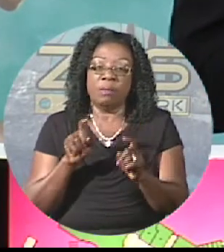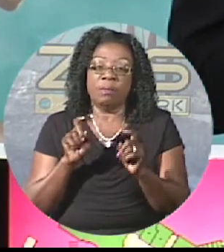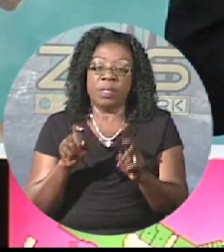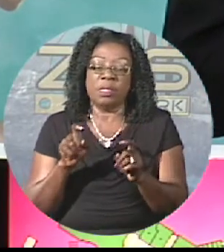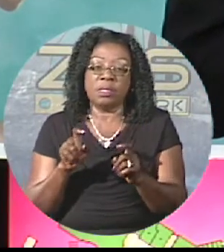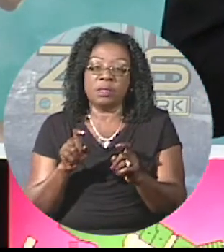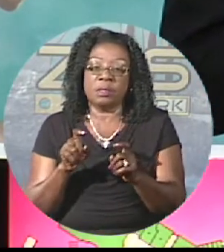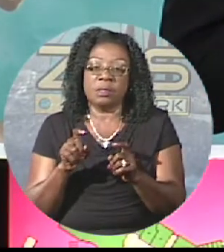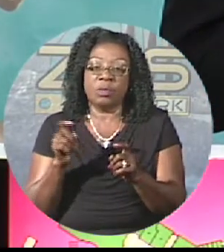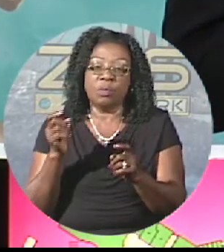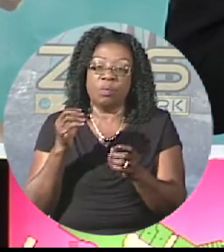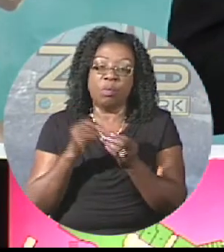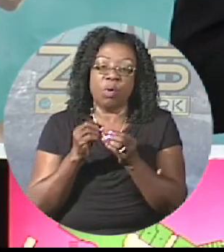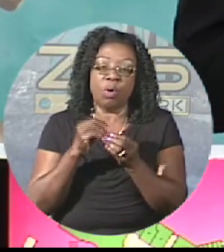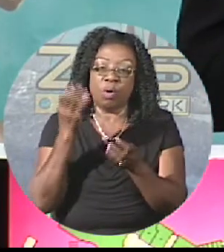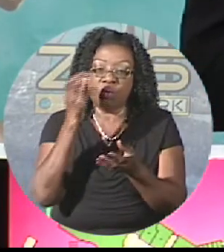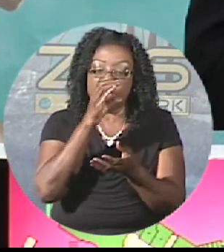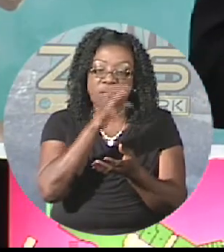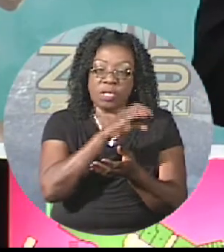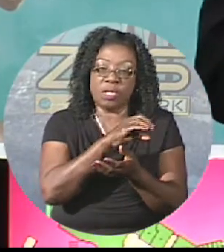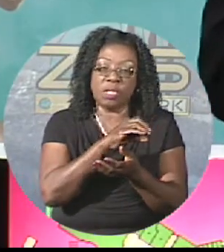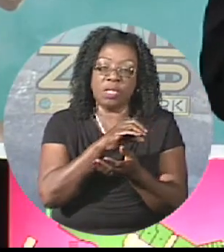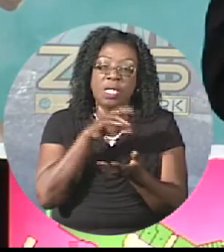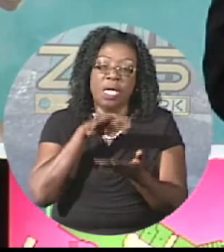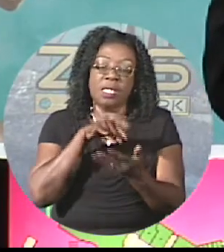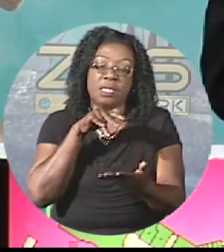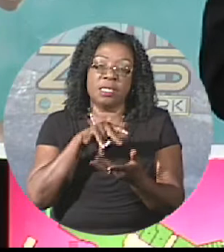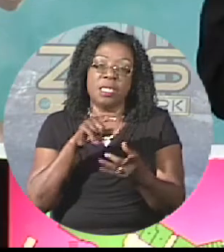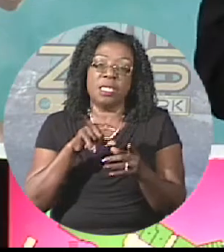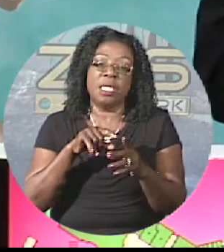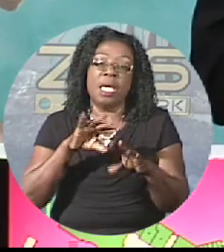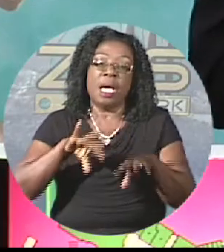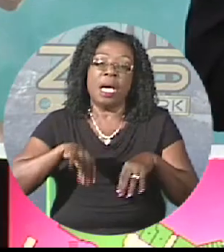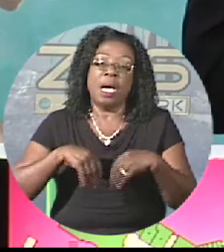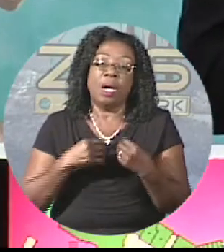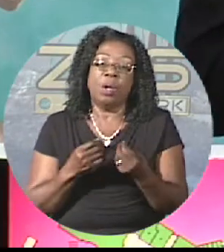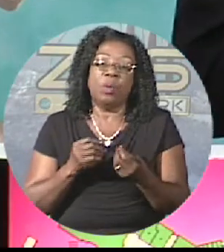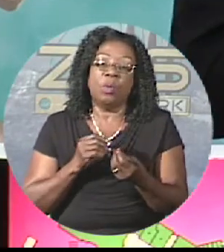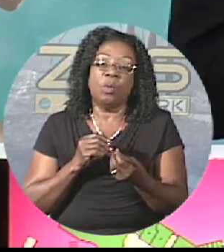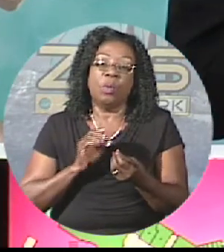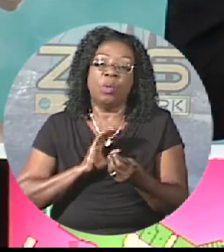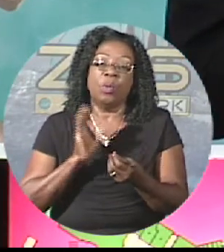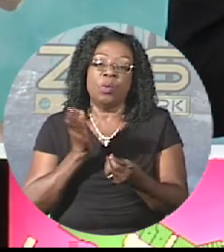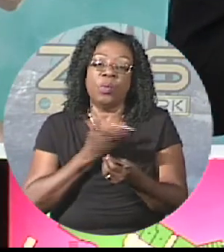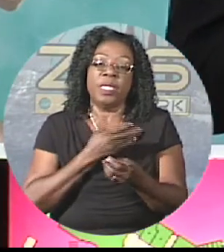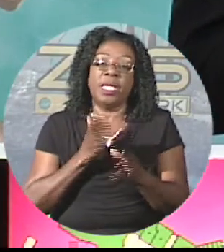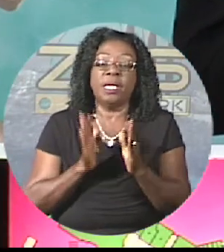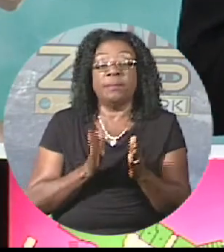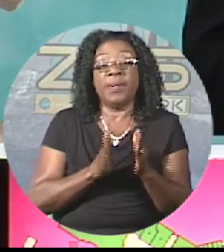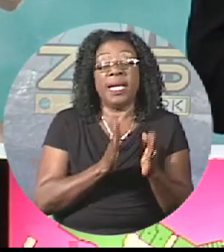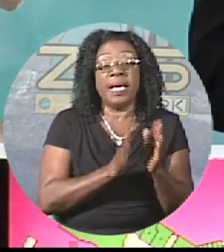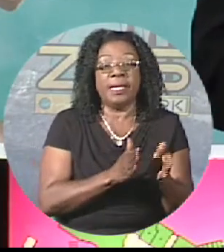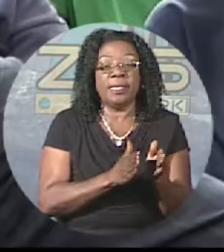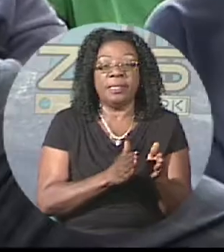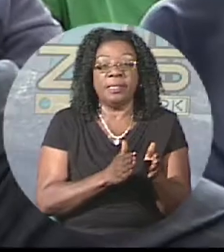conduct research to study its complexities and tailor our strategies